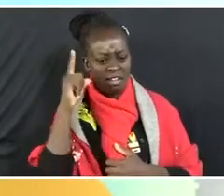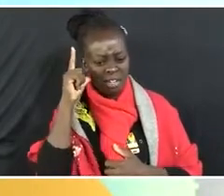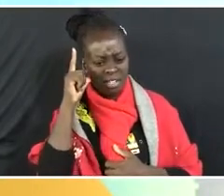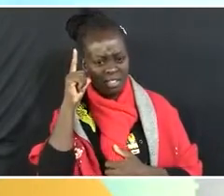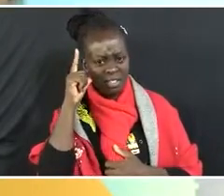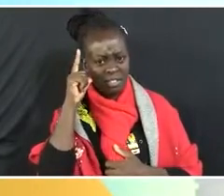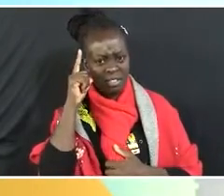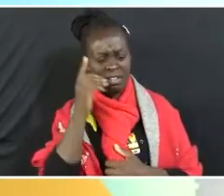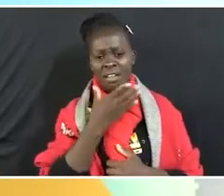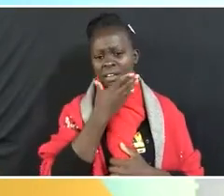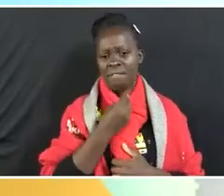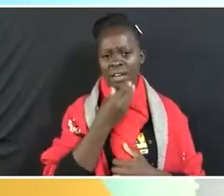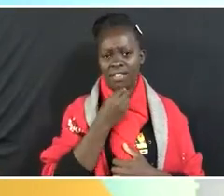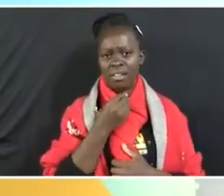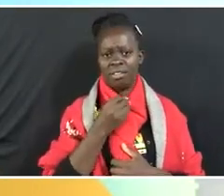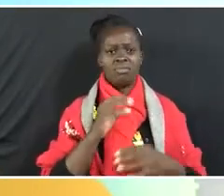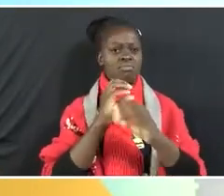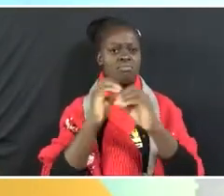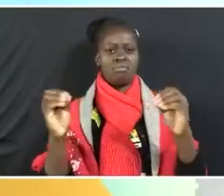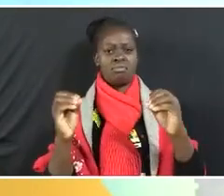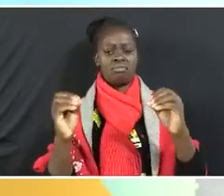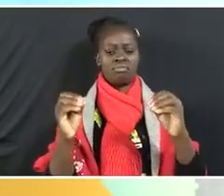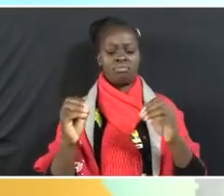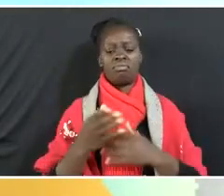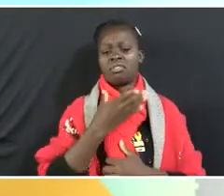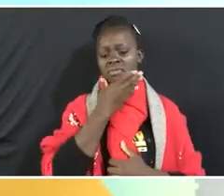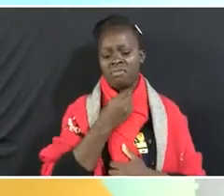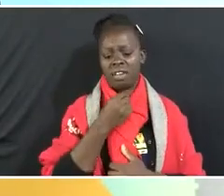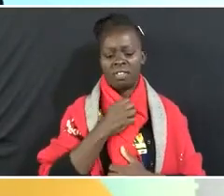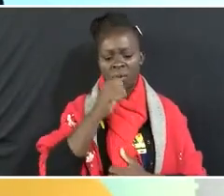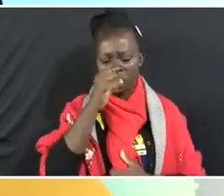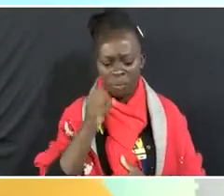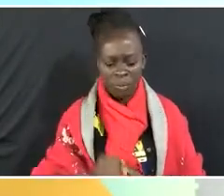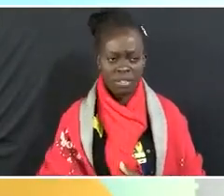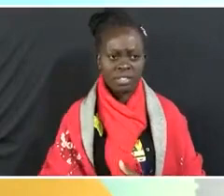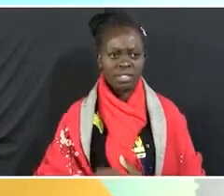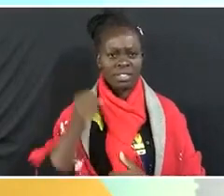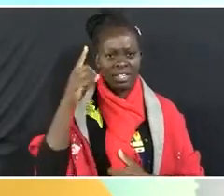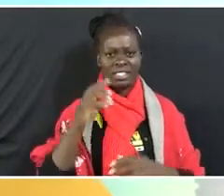father. He is too old-fashioned.